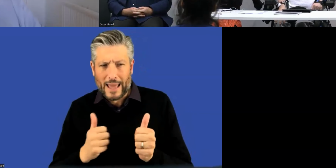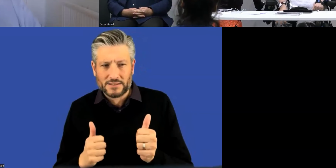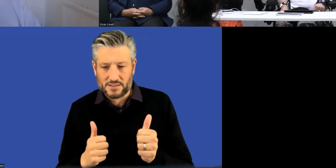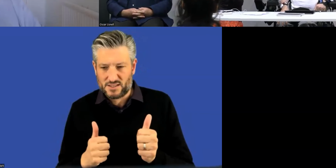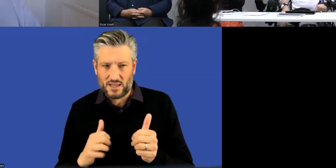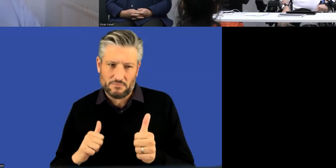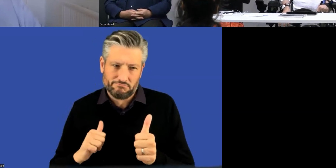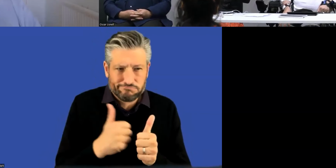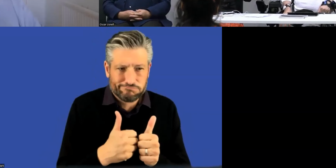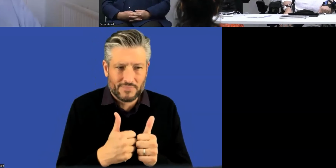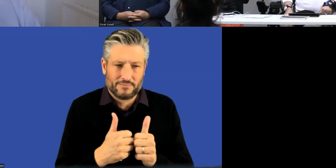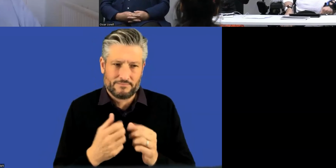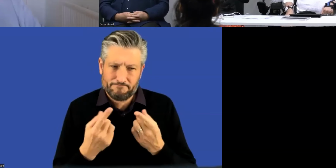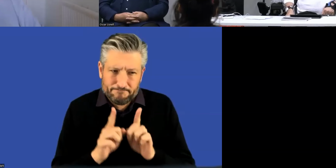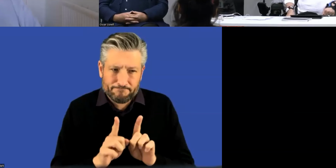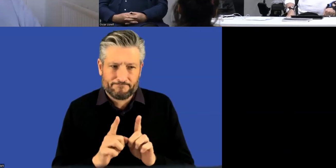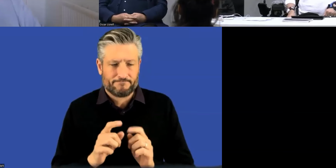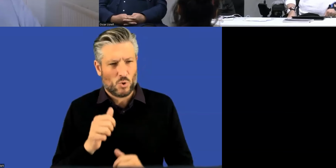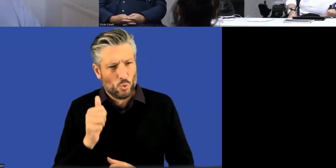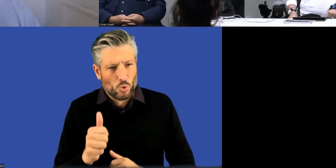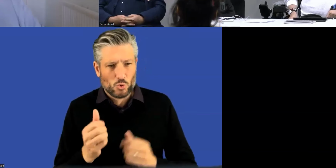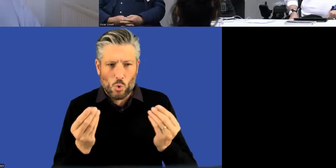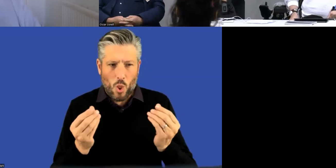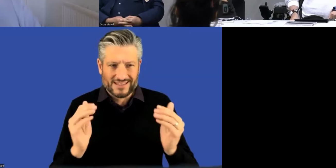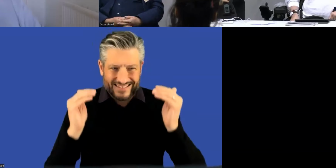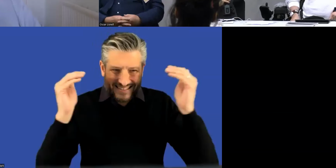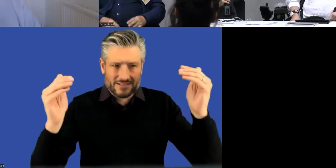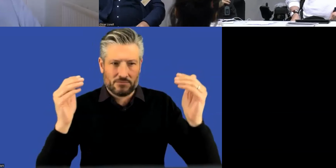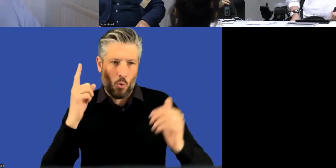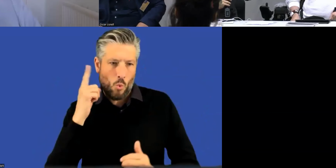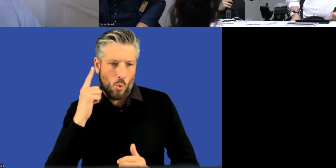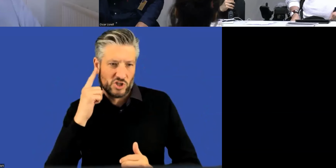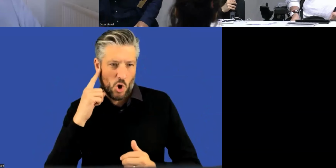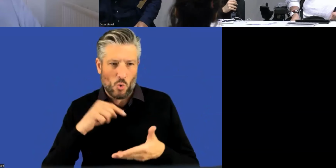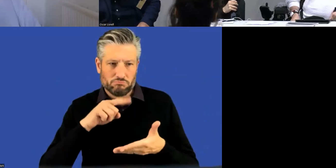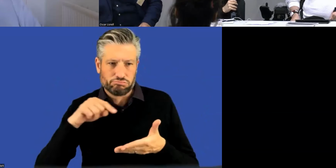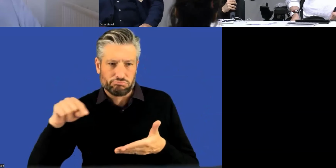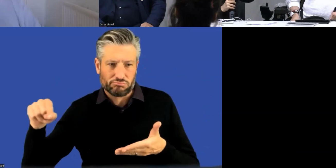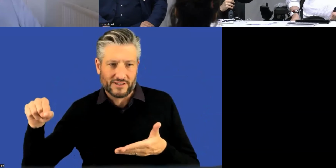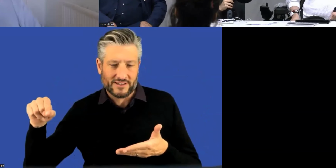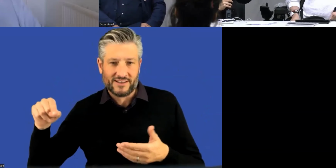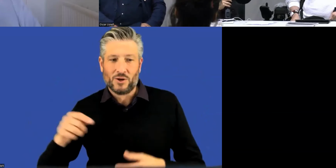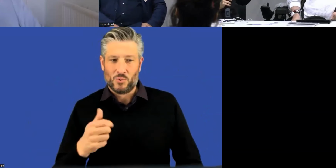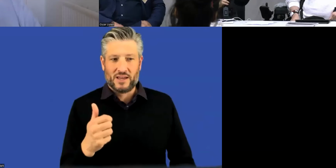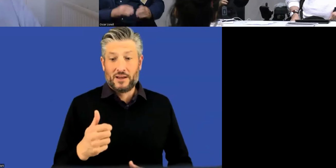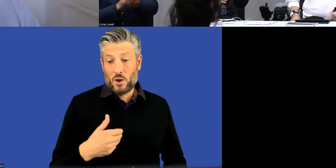network. Some of you might have noticed, I mean, we're going to do a little music making now through the genius of